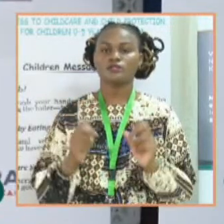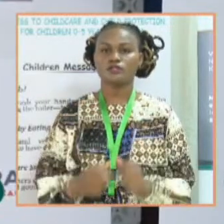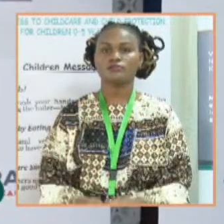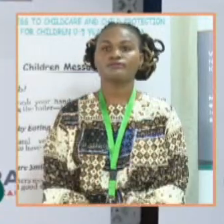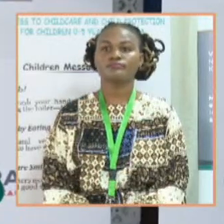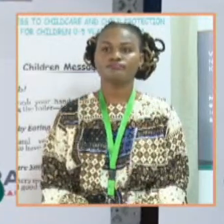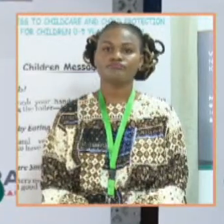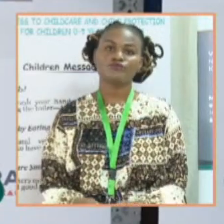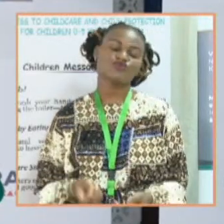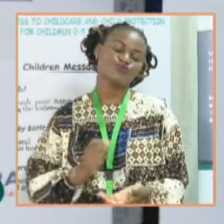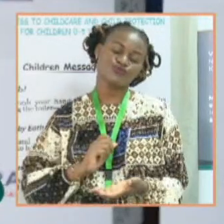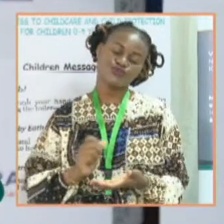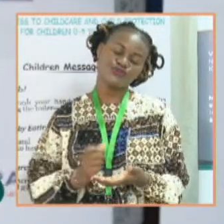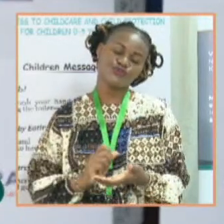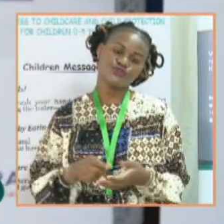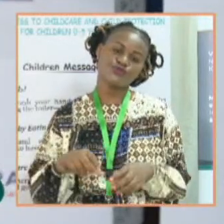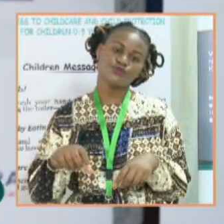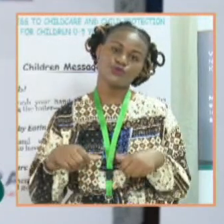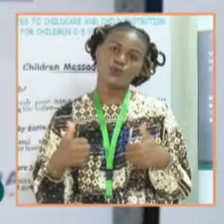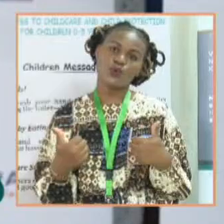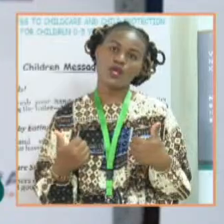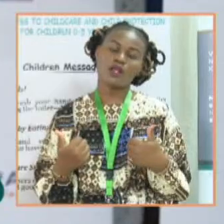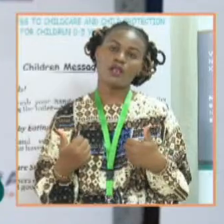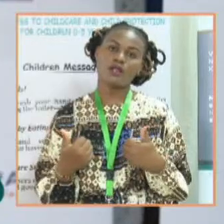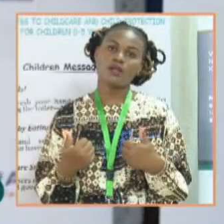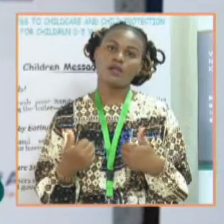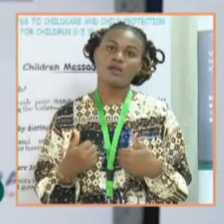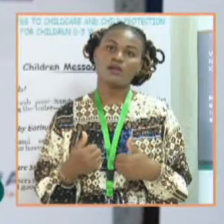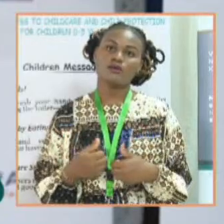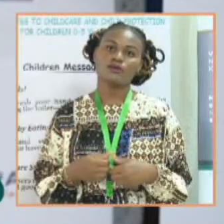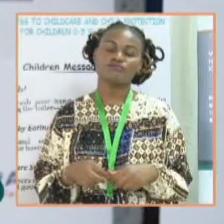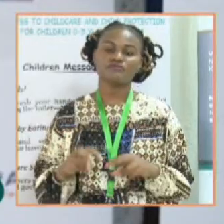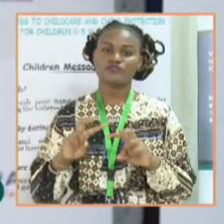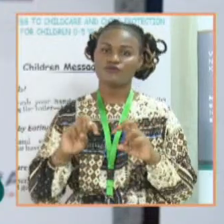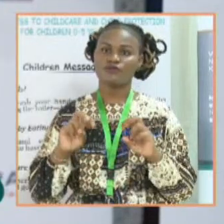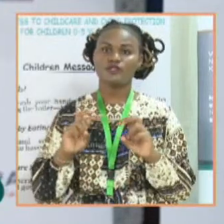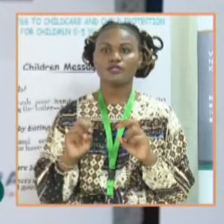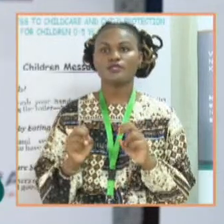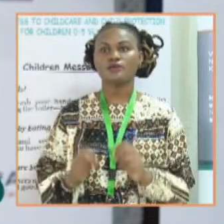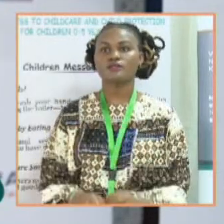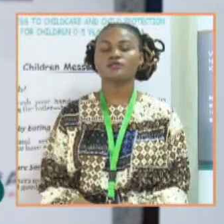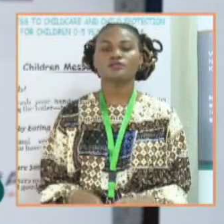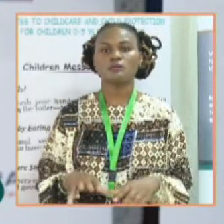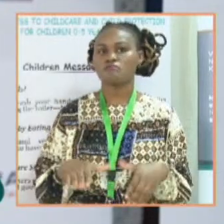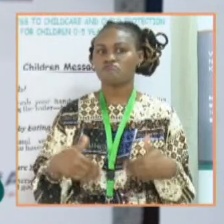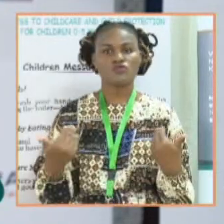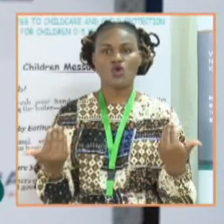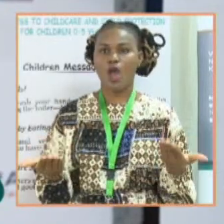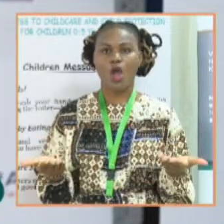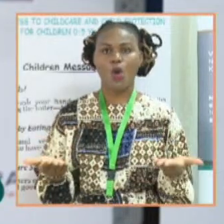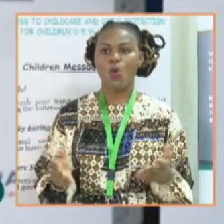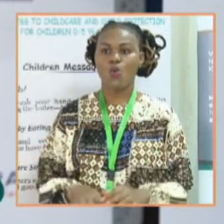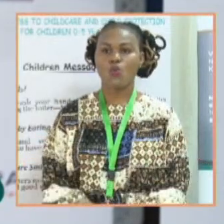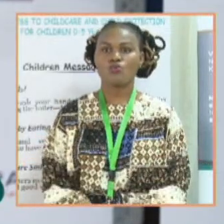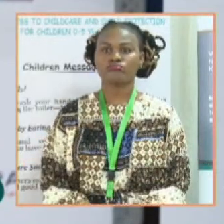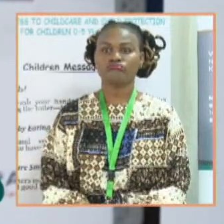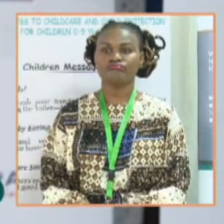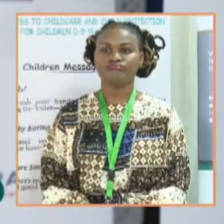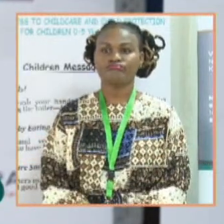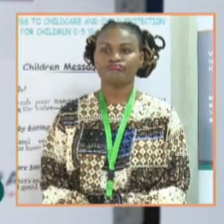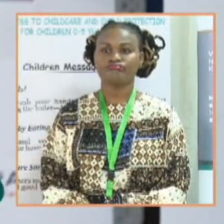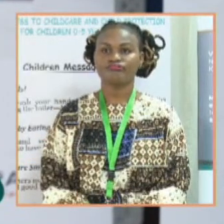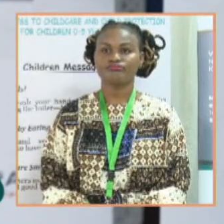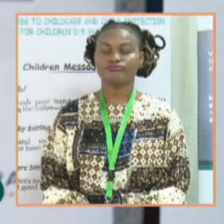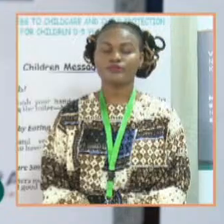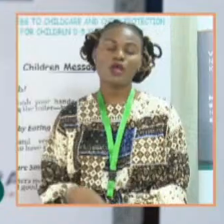able to see how we review the findings and also how we implement. I'll request, if you don't mind, if you can come here, we take 2